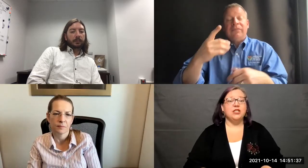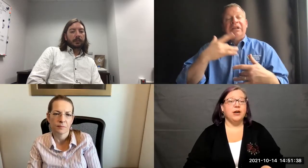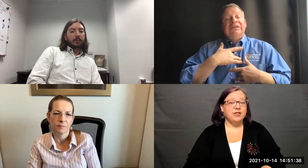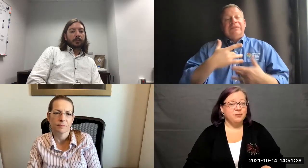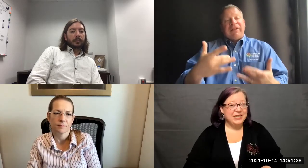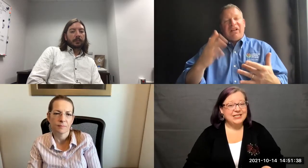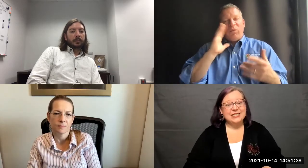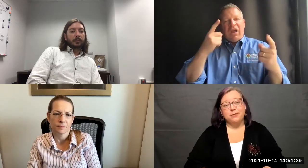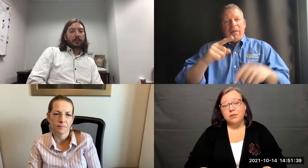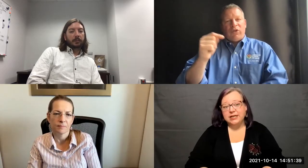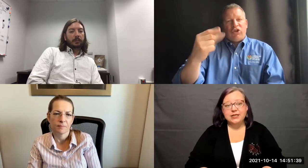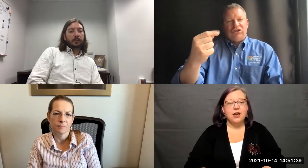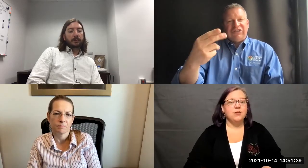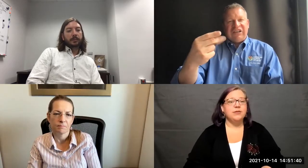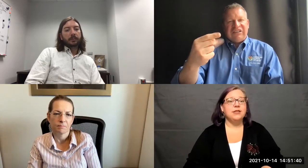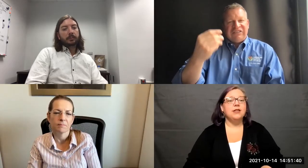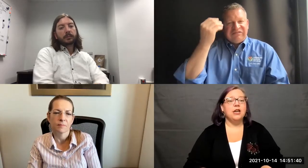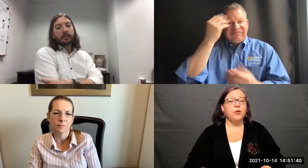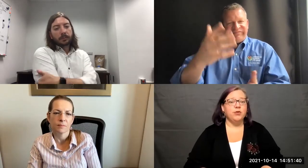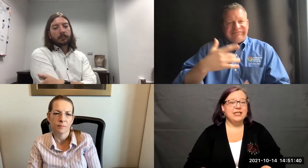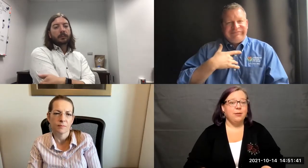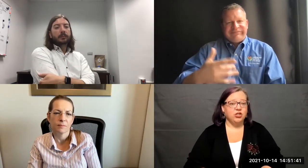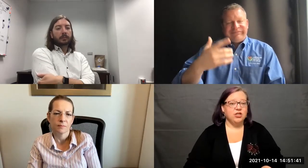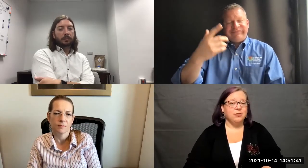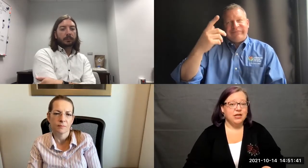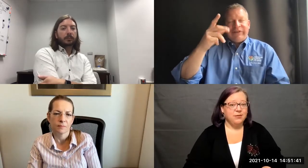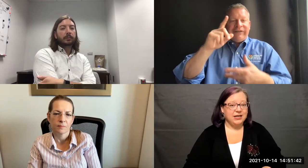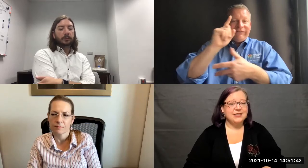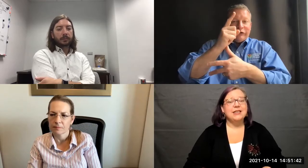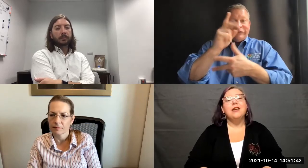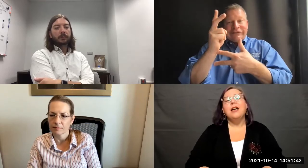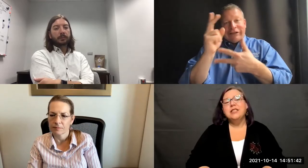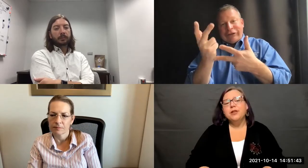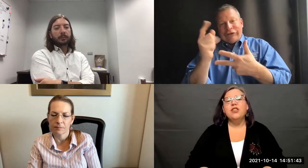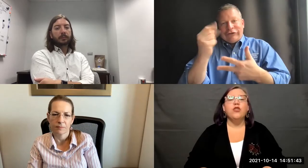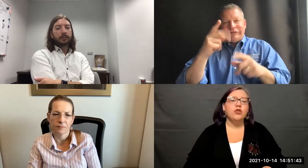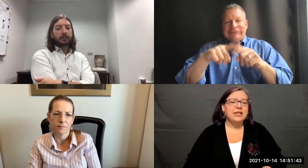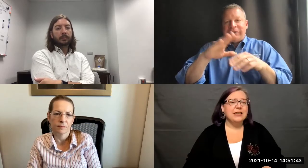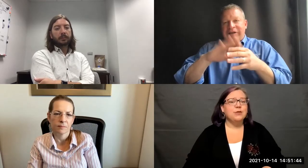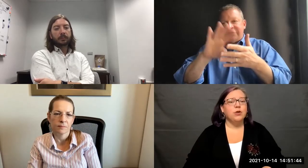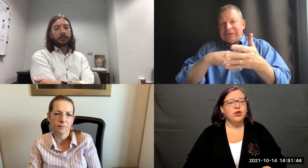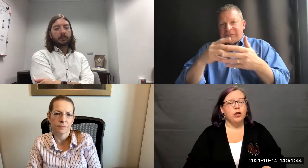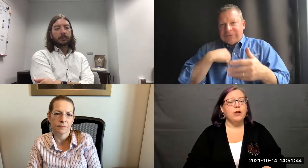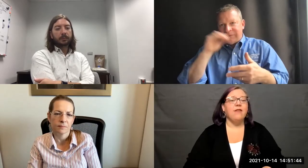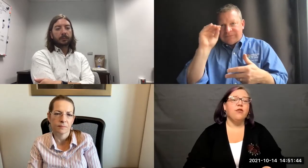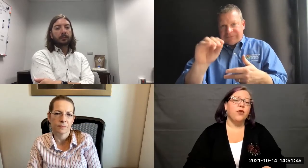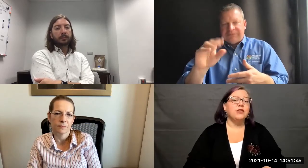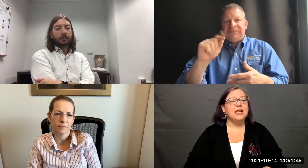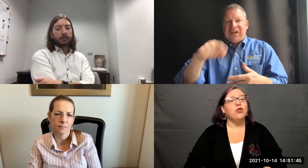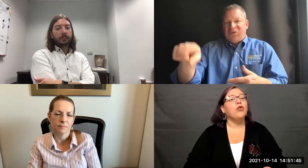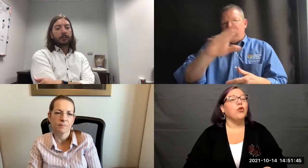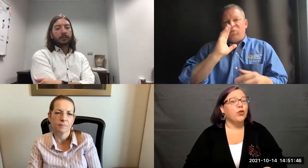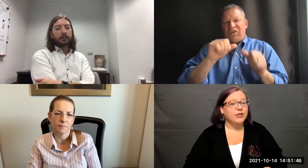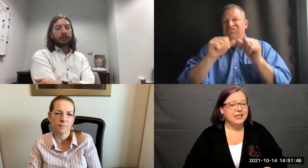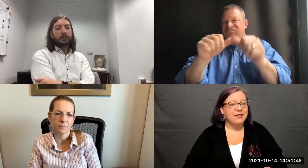will send you out some dates and some meeting times to help you establish the committee meetings. Typically Thursday is pretty good. We have the first,